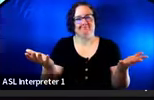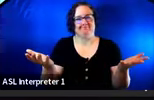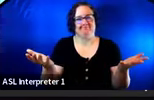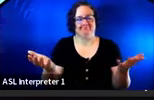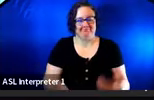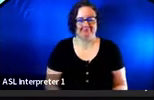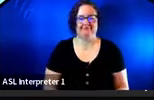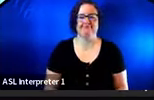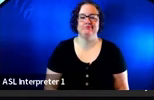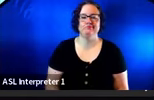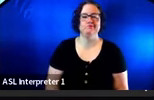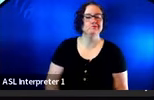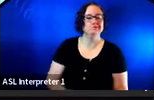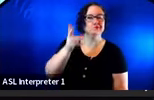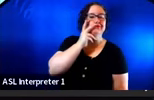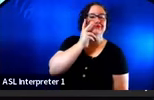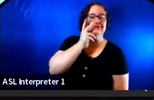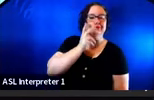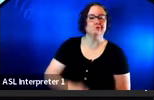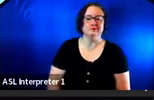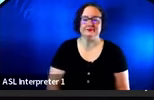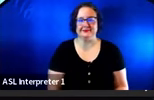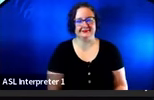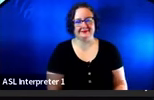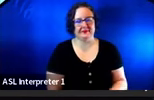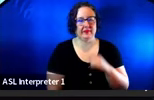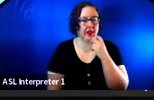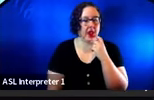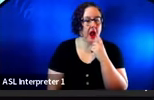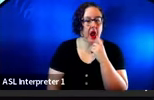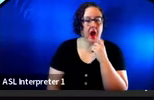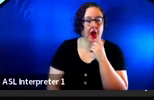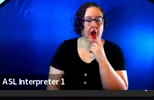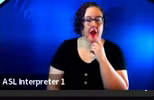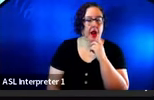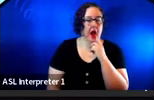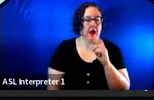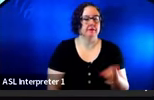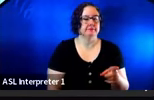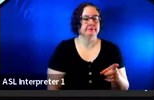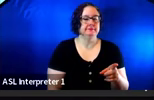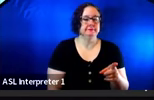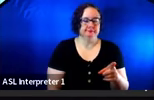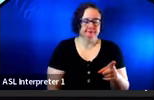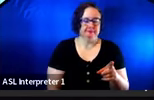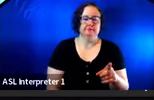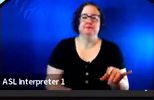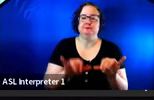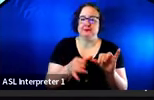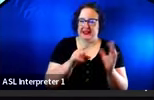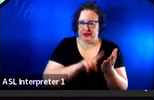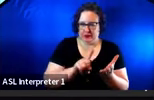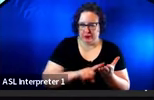that's to be determined in the future. But anyway, the other side, largely I kind of referenced it a little bit, engineering research, but not